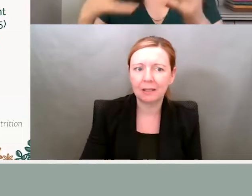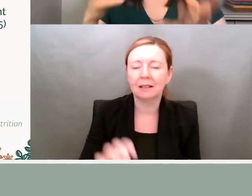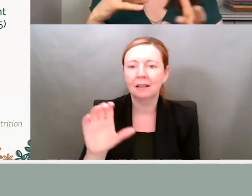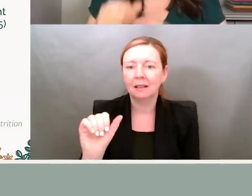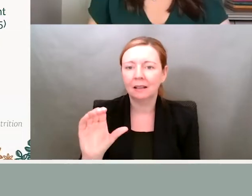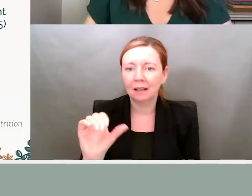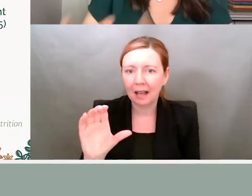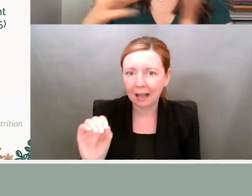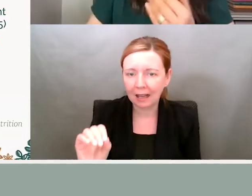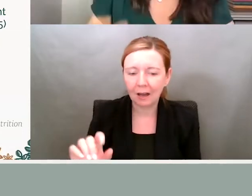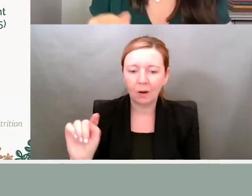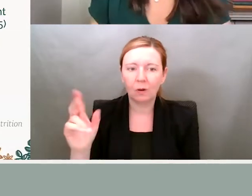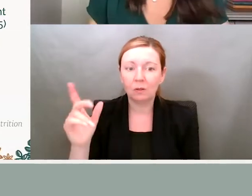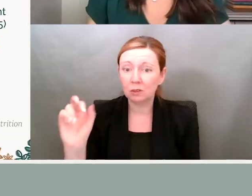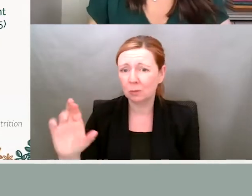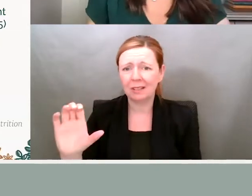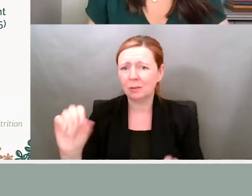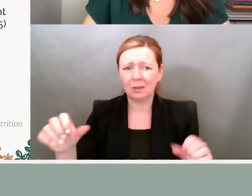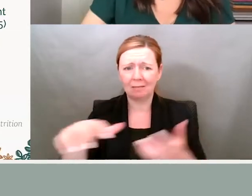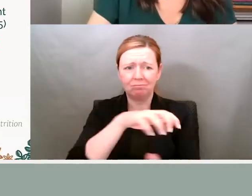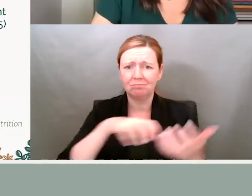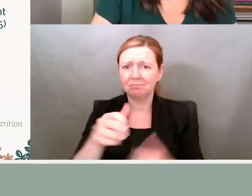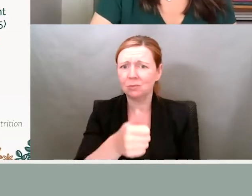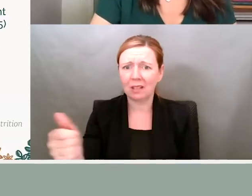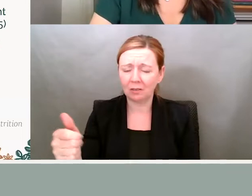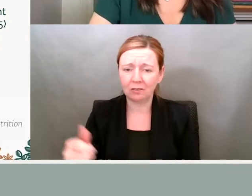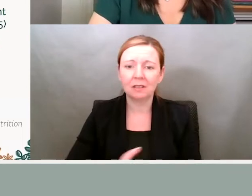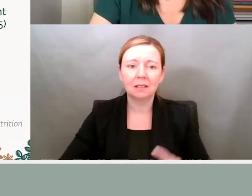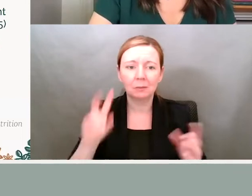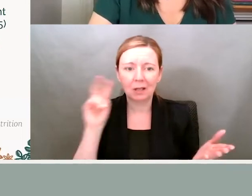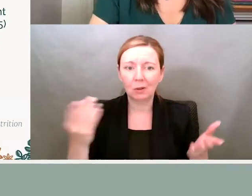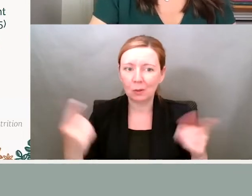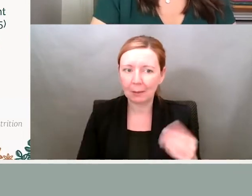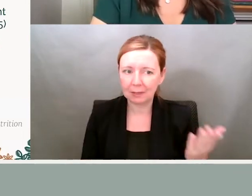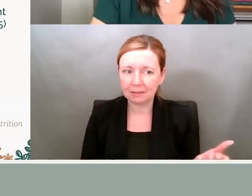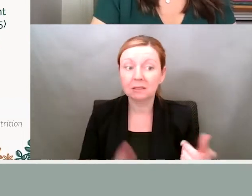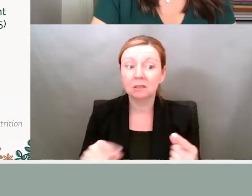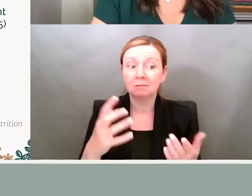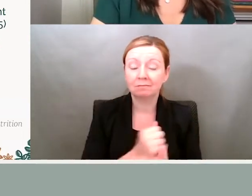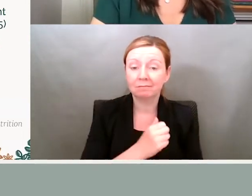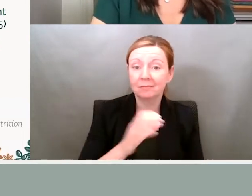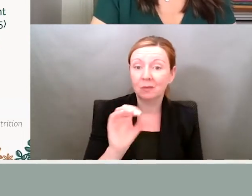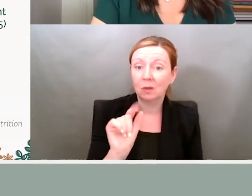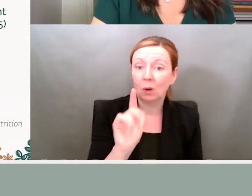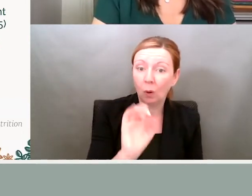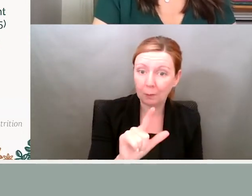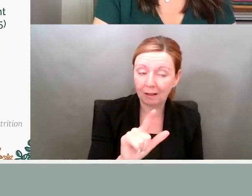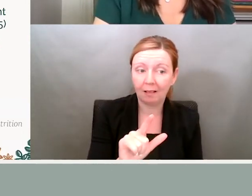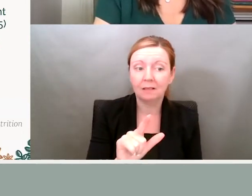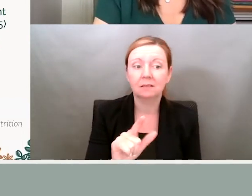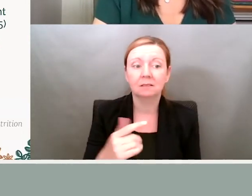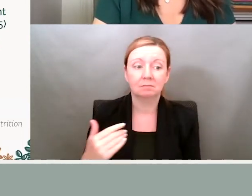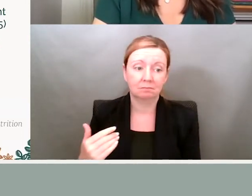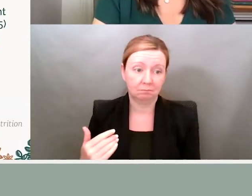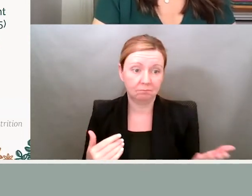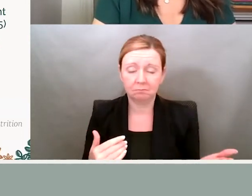can mix your own combination of this as well. But look what happens. When you take this oatmeal, it has, and you